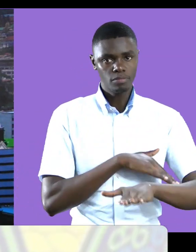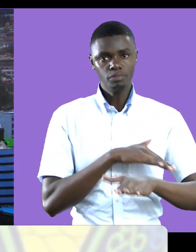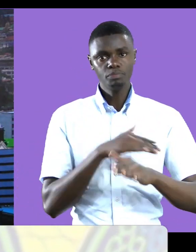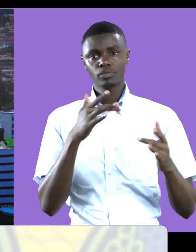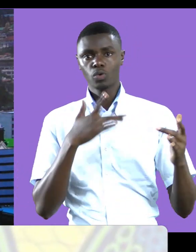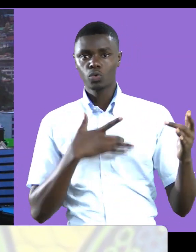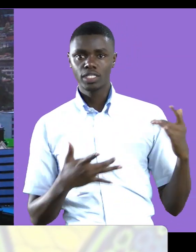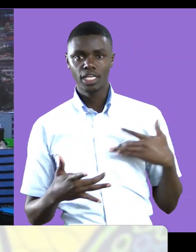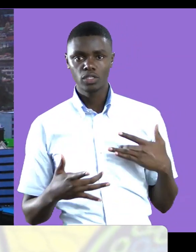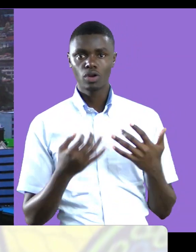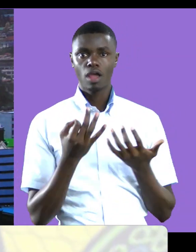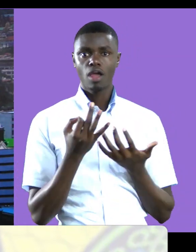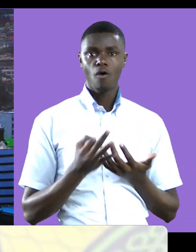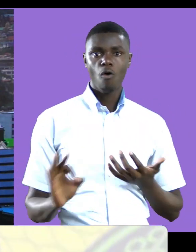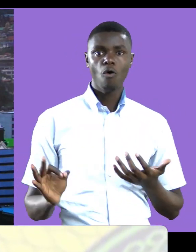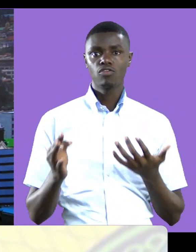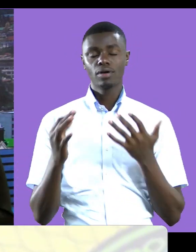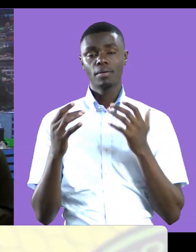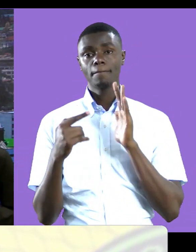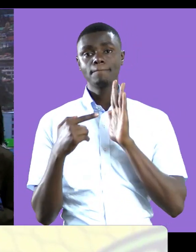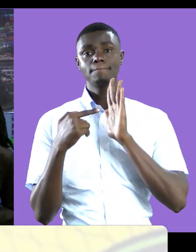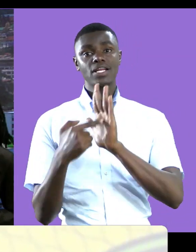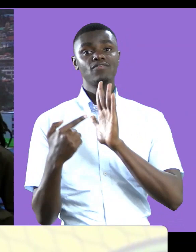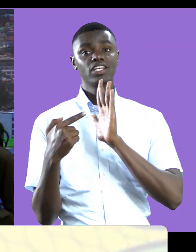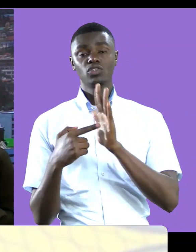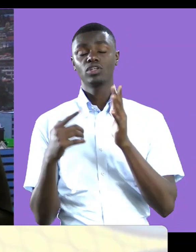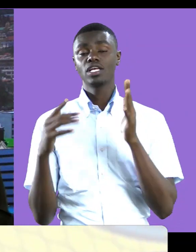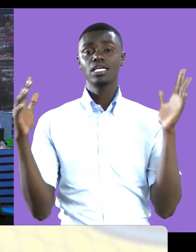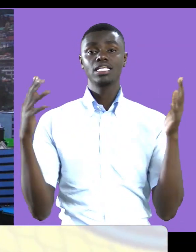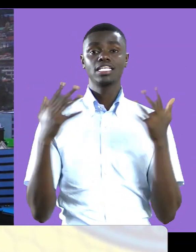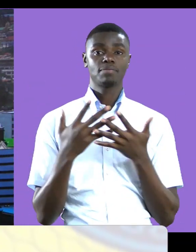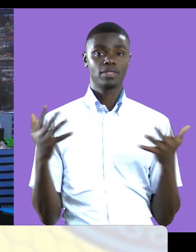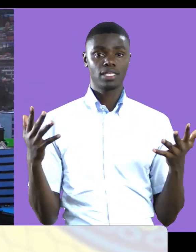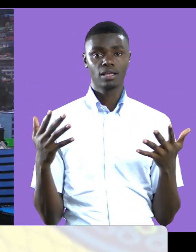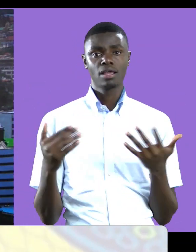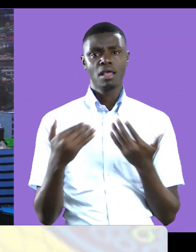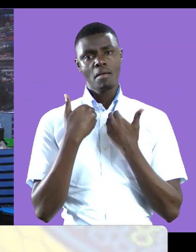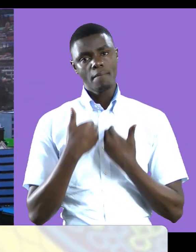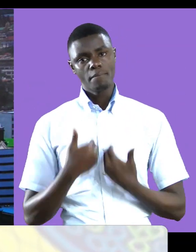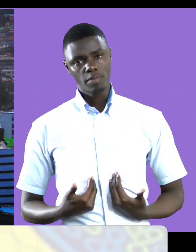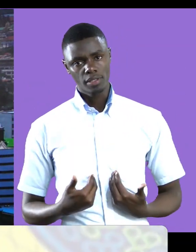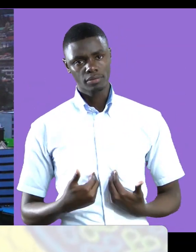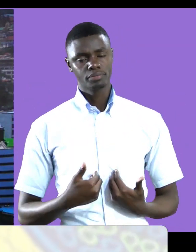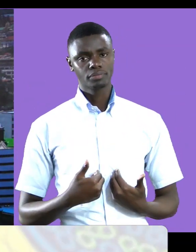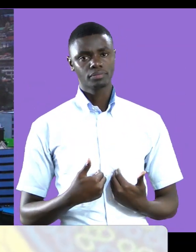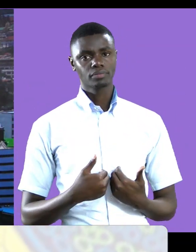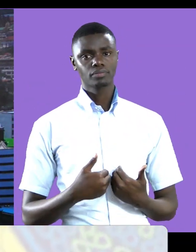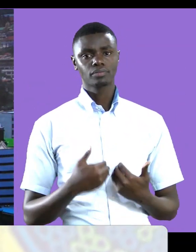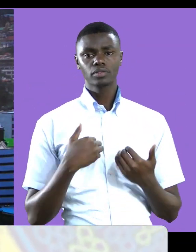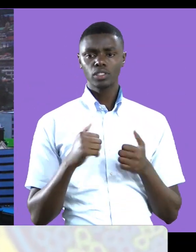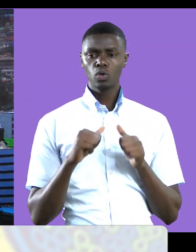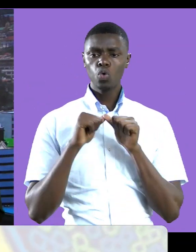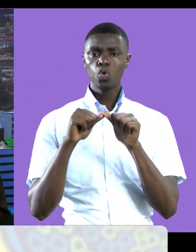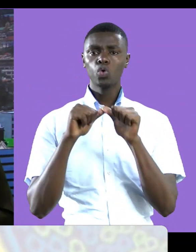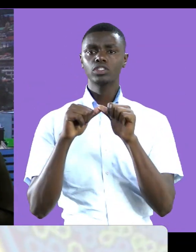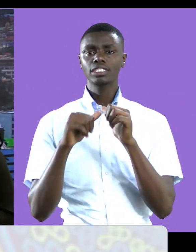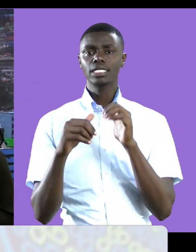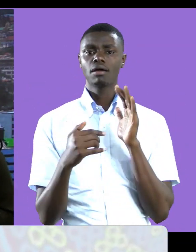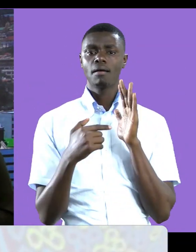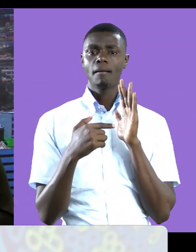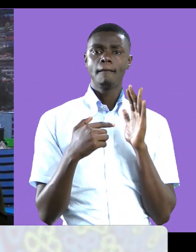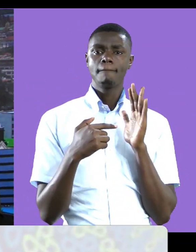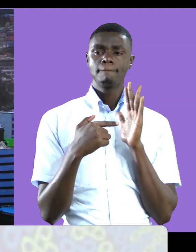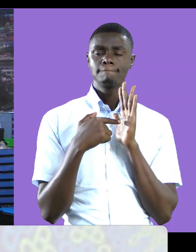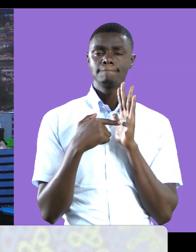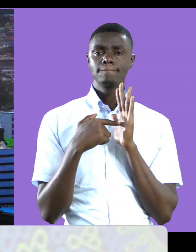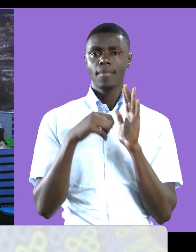consideration na ku manifest, but the manifestation ni kitu kubwa sana. Sana. So me constant manifesting, talking to myself, you